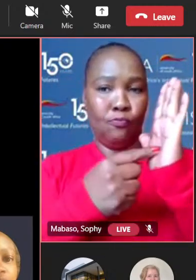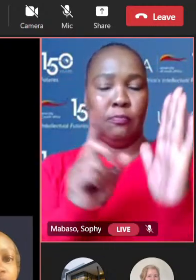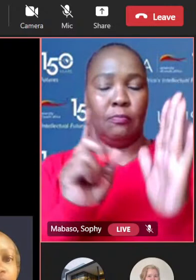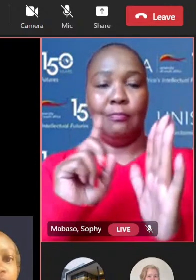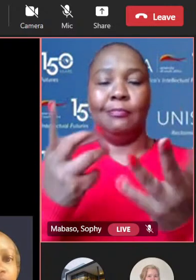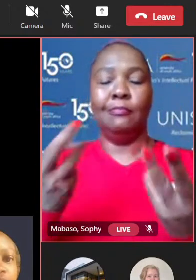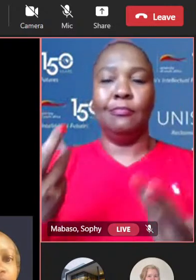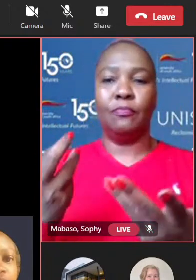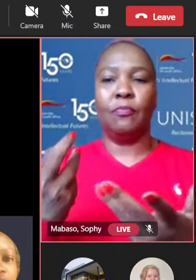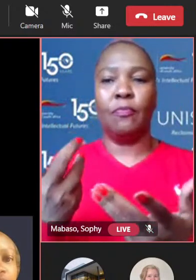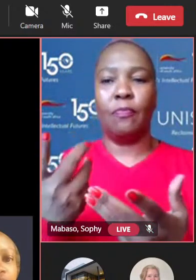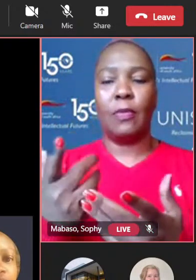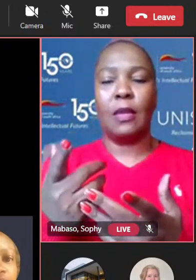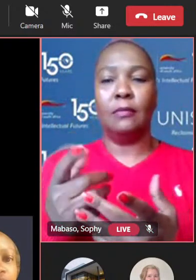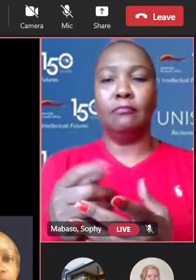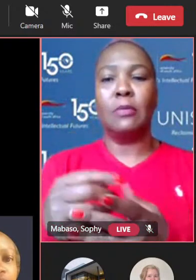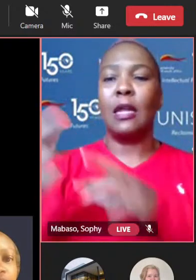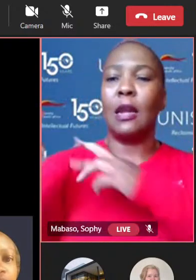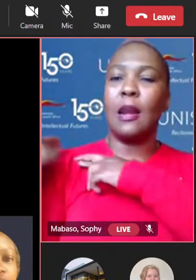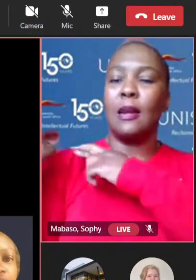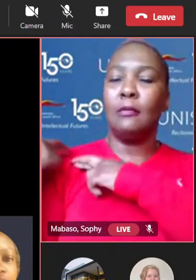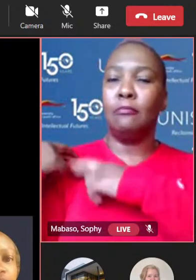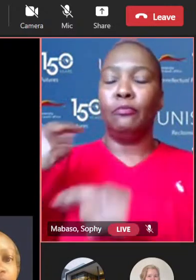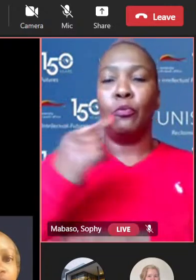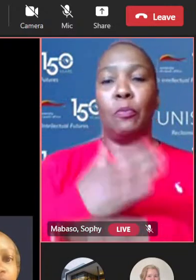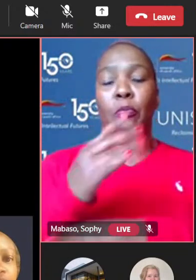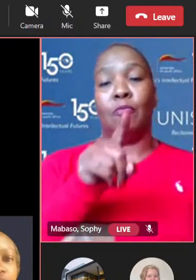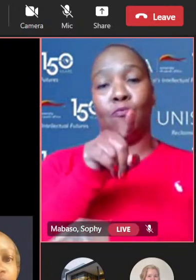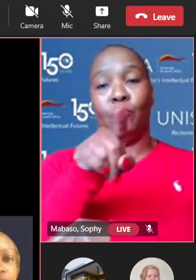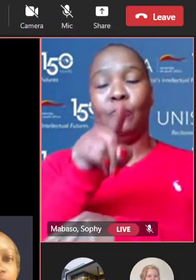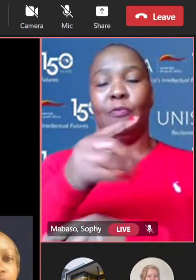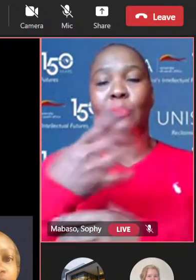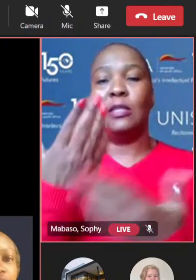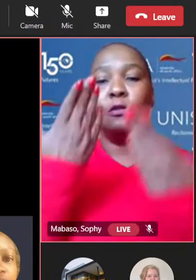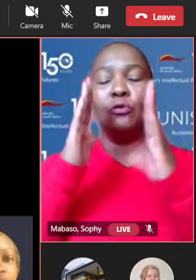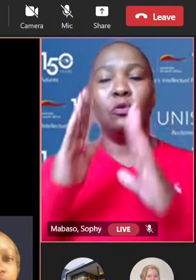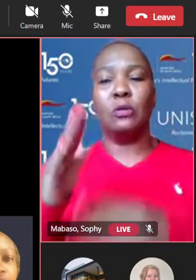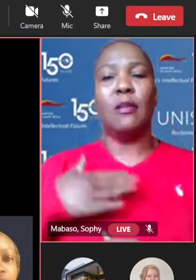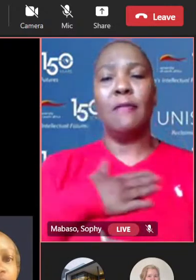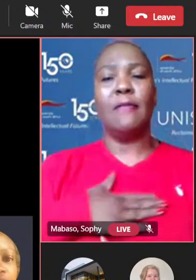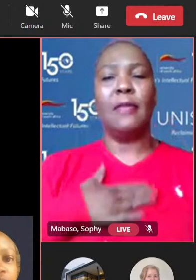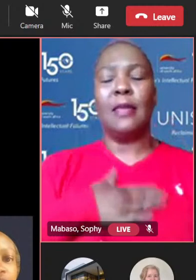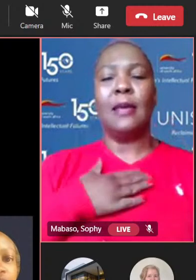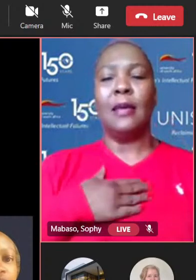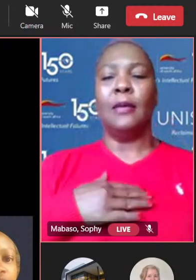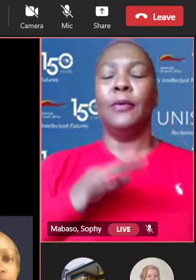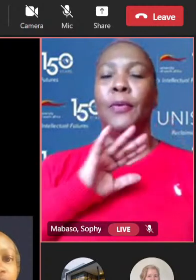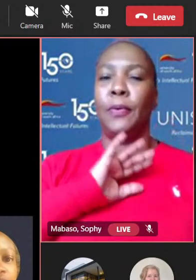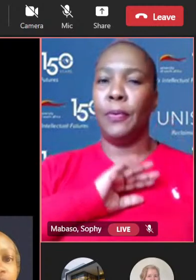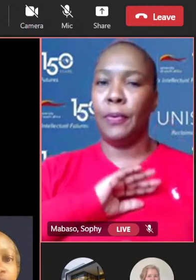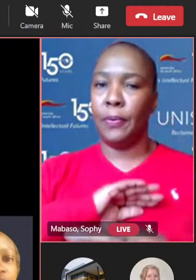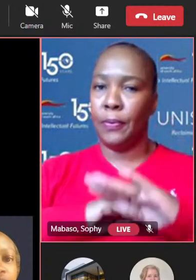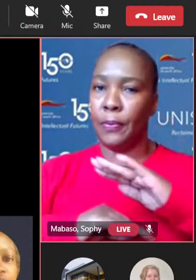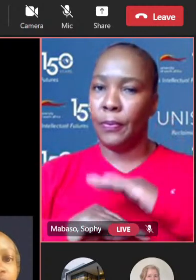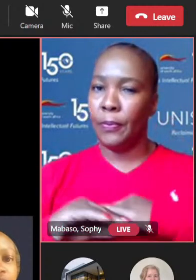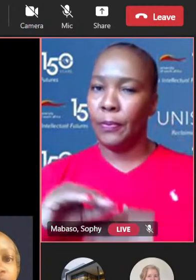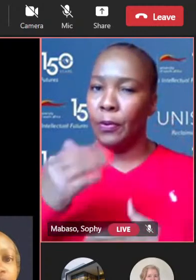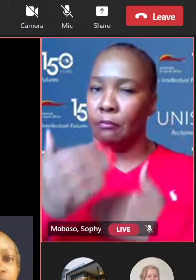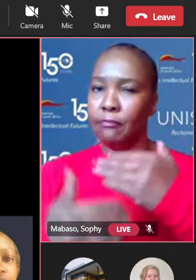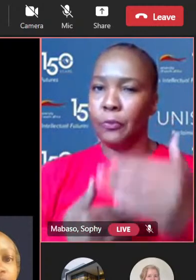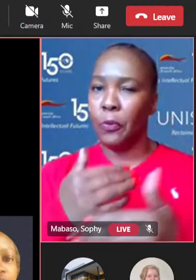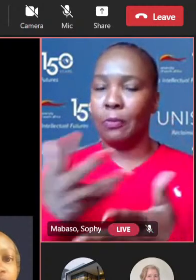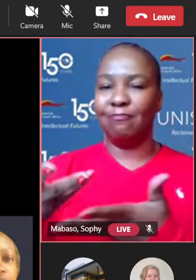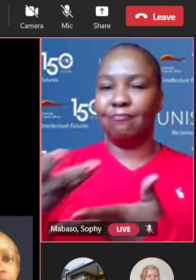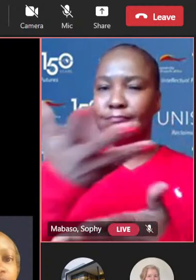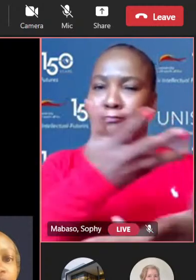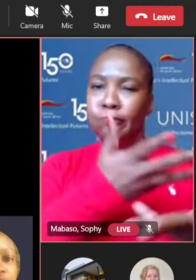at least responsible for making you feel at ease, as you interact with your peers,